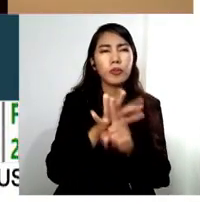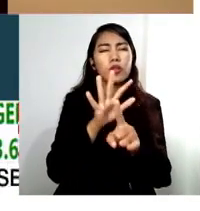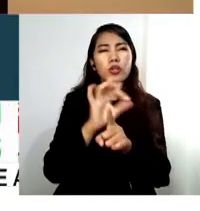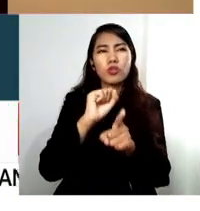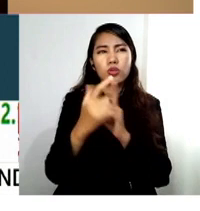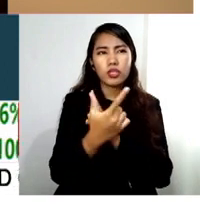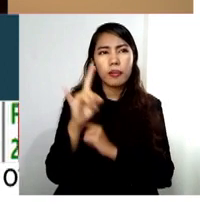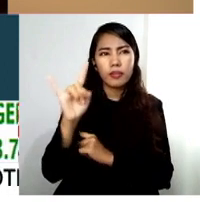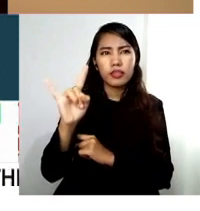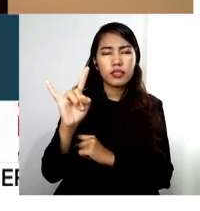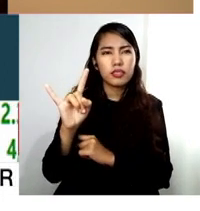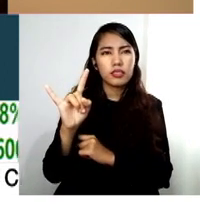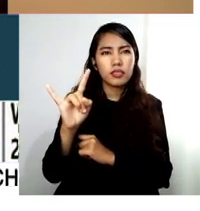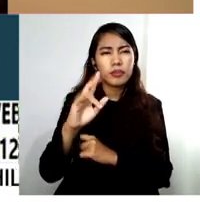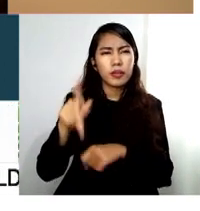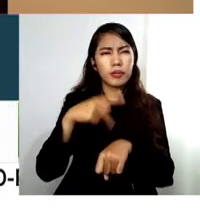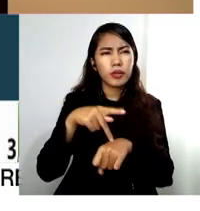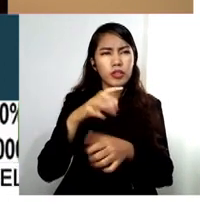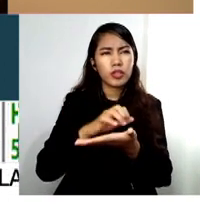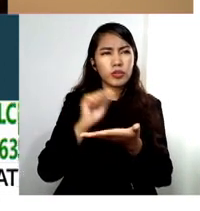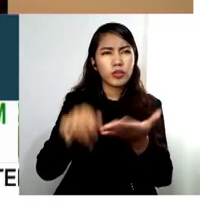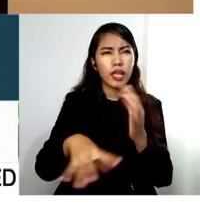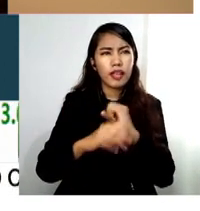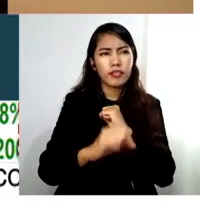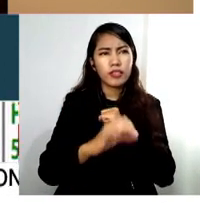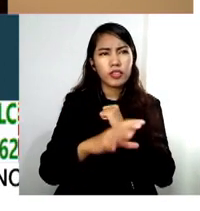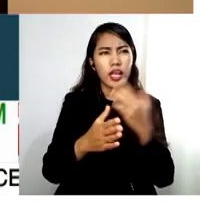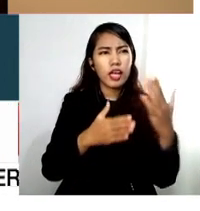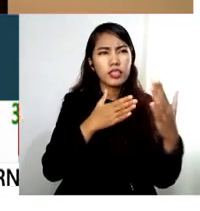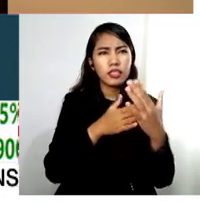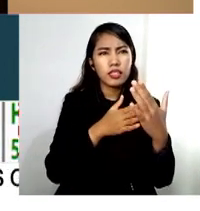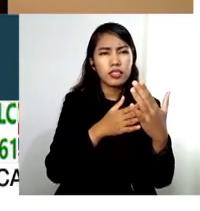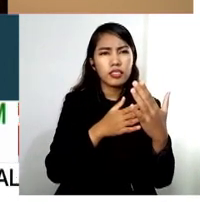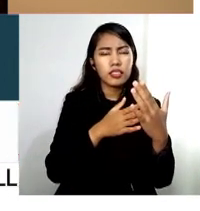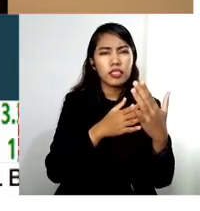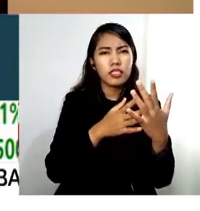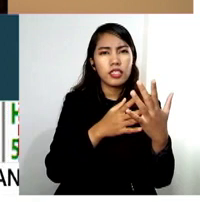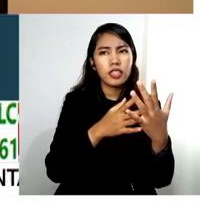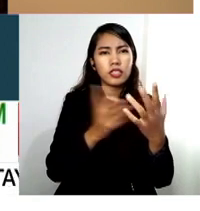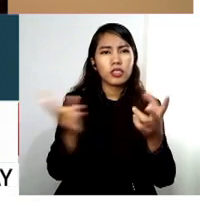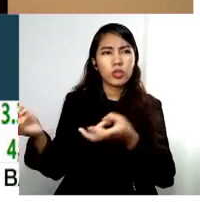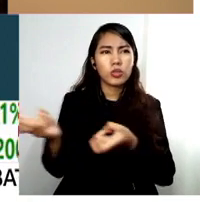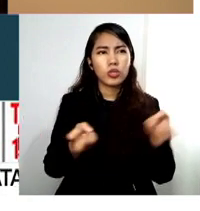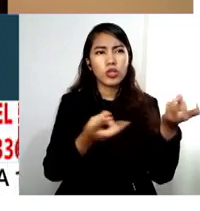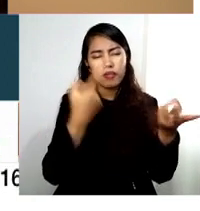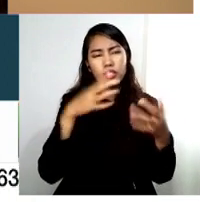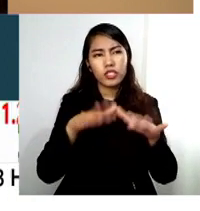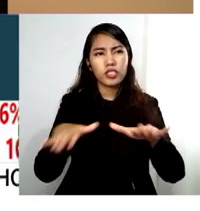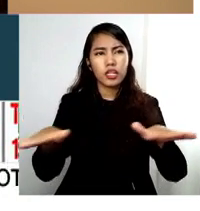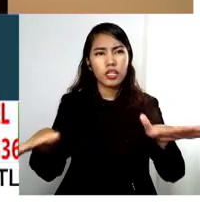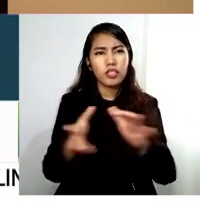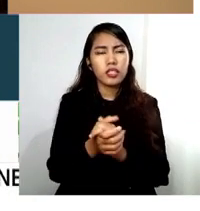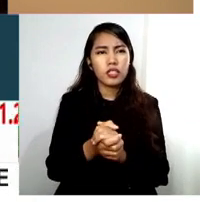page in the Philippines would remove an advocacy against the illegal recruitment of children as combatants when this norm